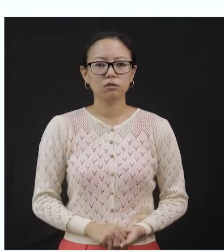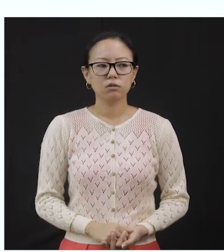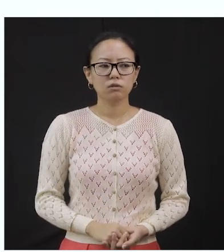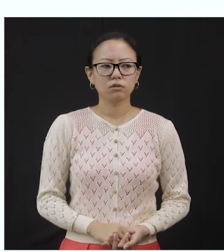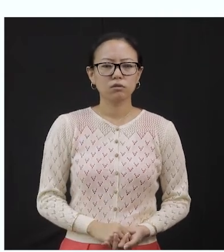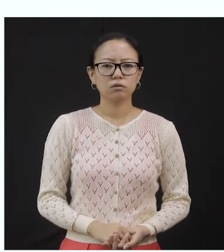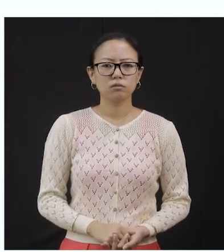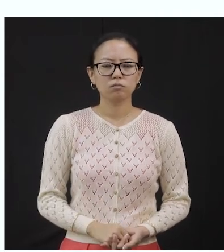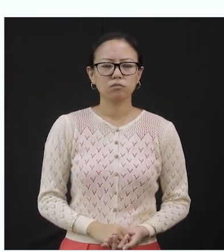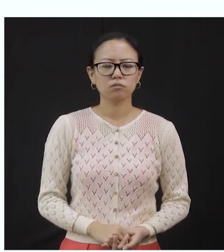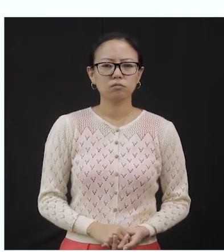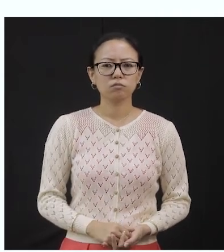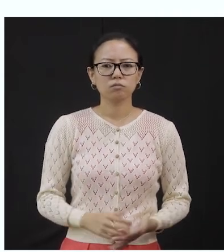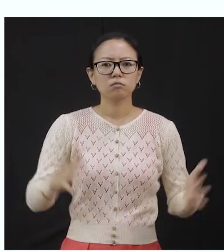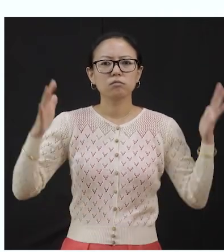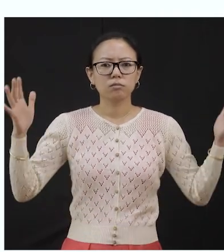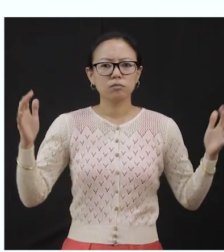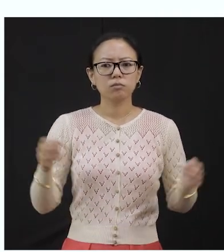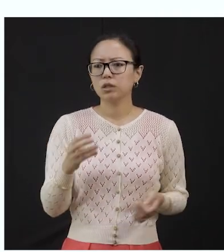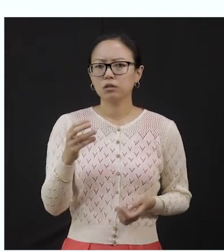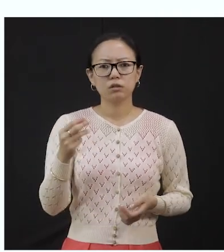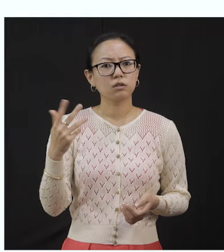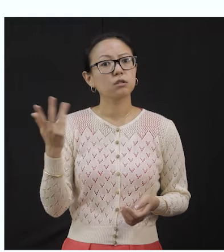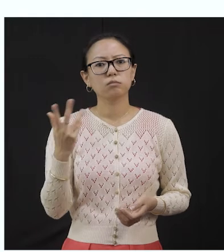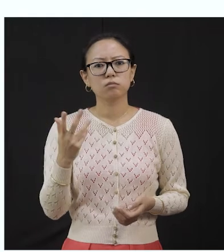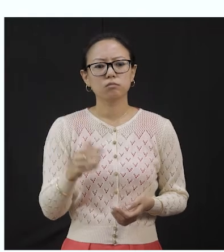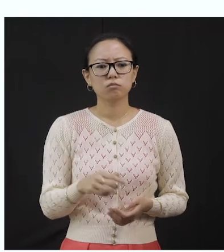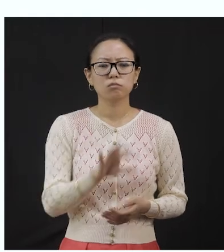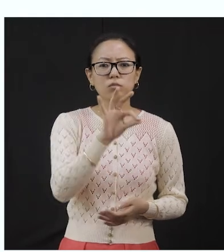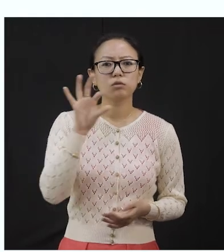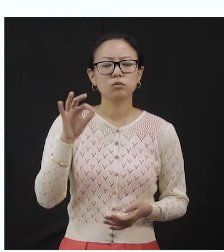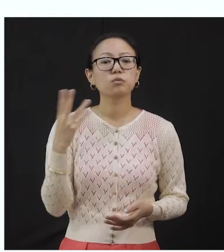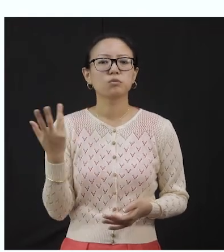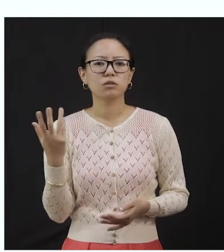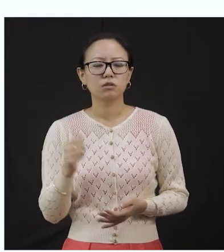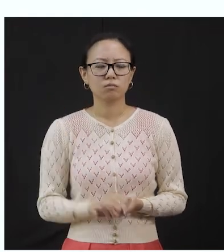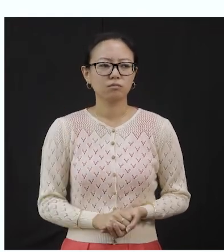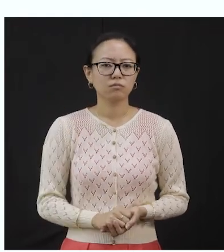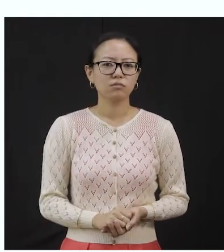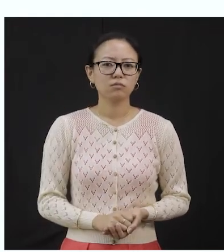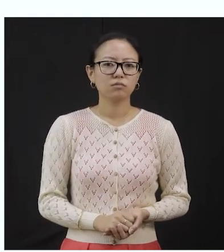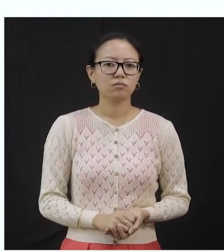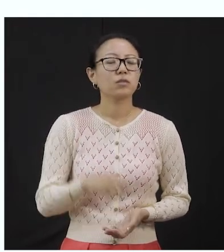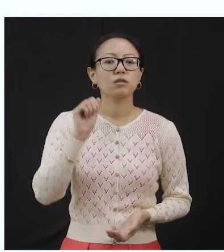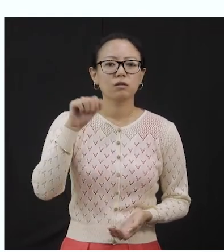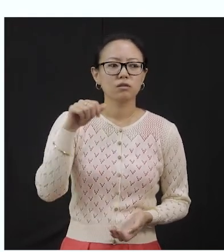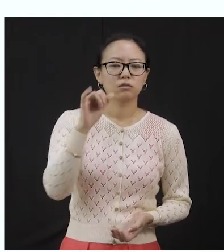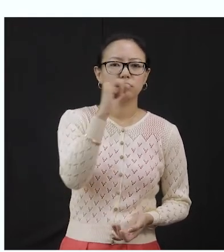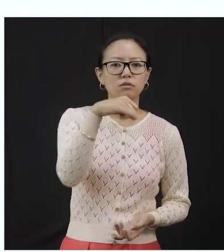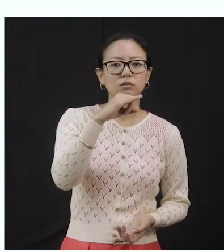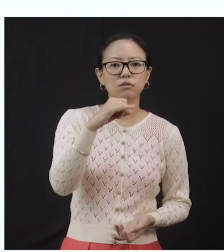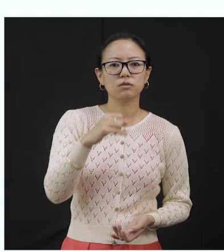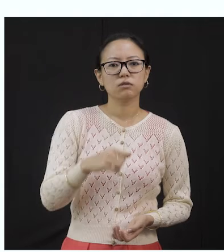Which one is the bigger number? Yes, the 6 and 6 are same numbers, right?